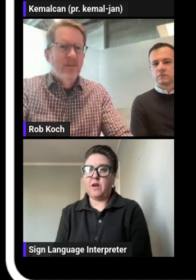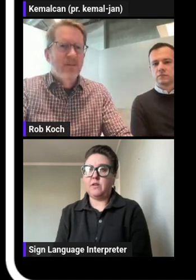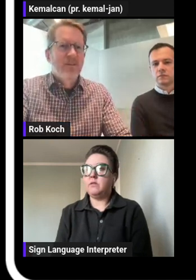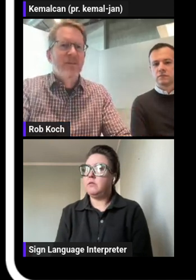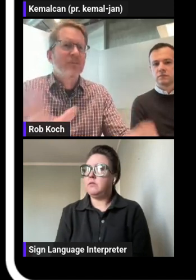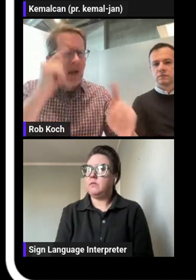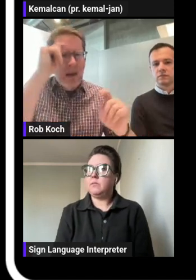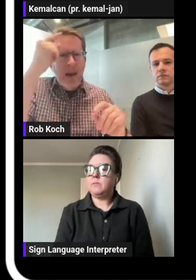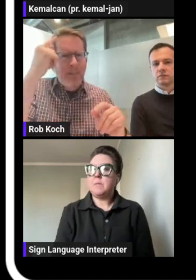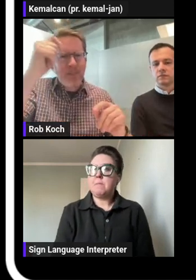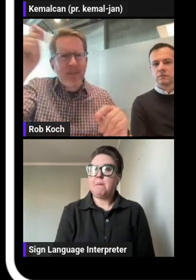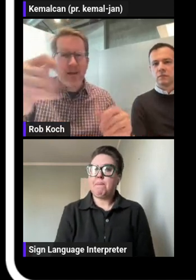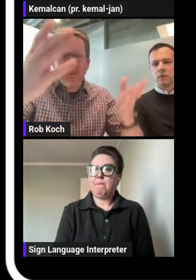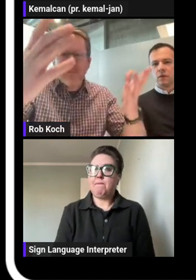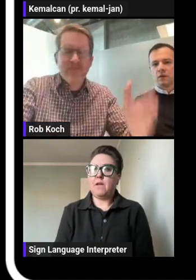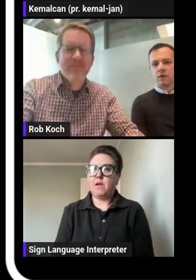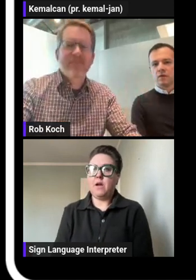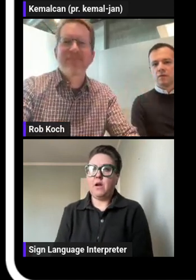it, it would be fine?